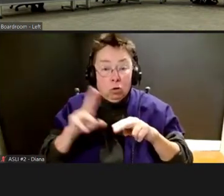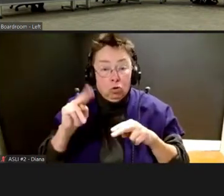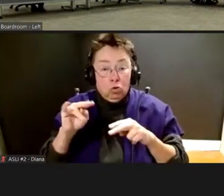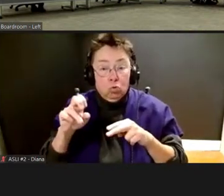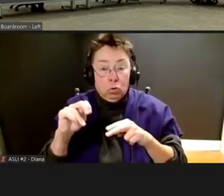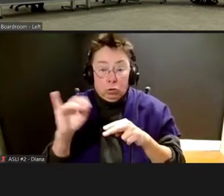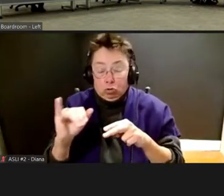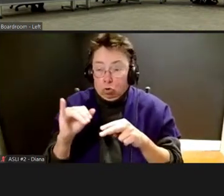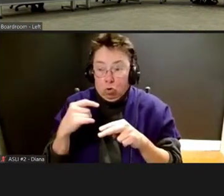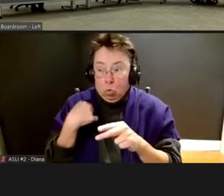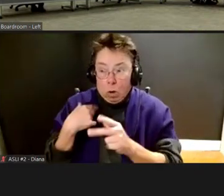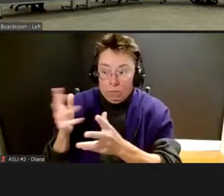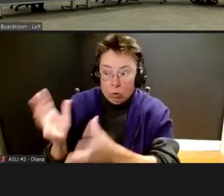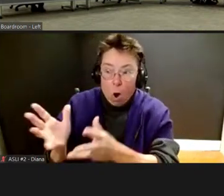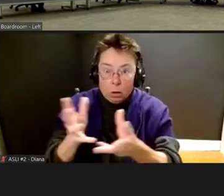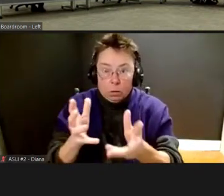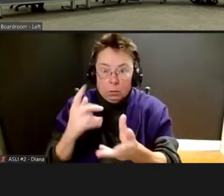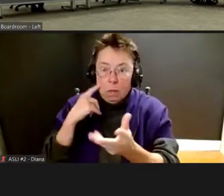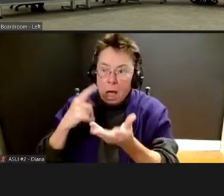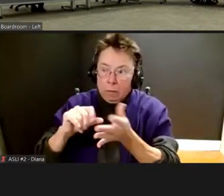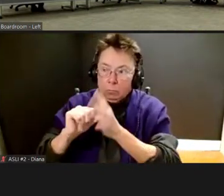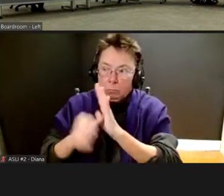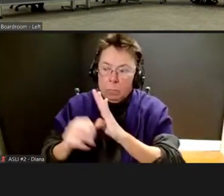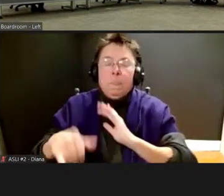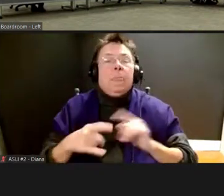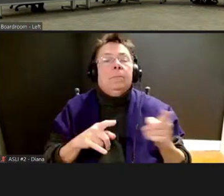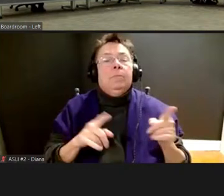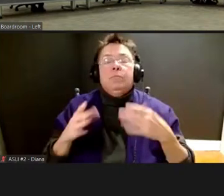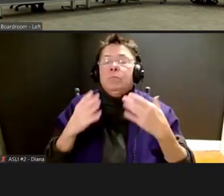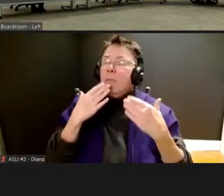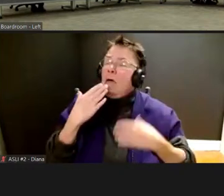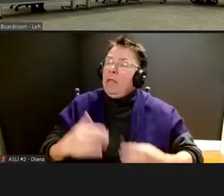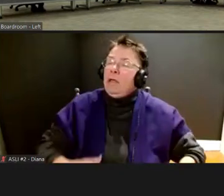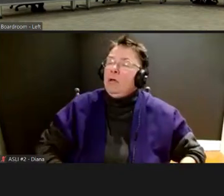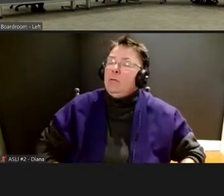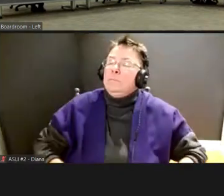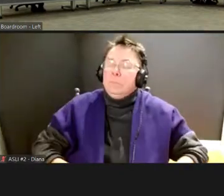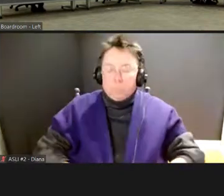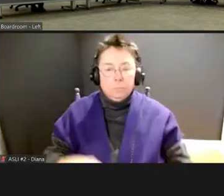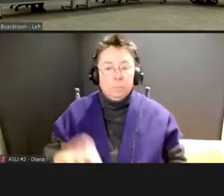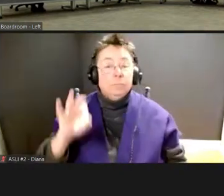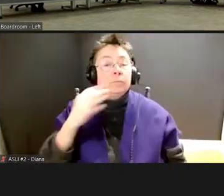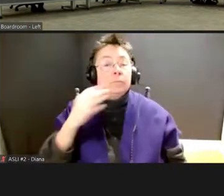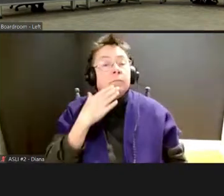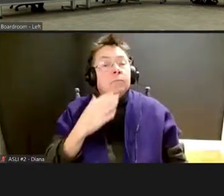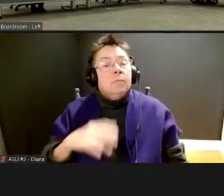conversations that I've had with them. Thank you. Great.